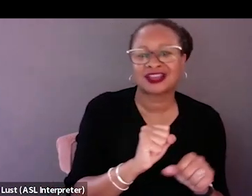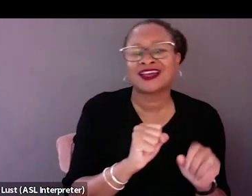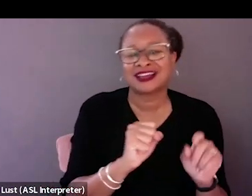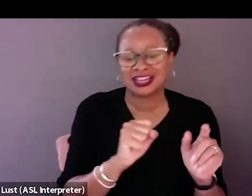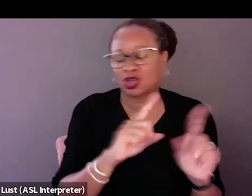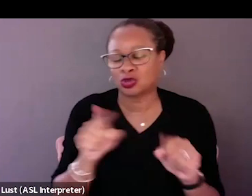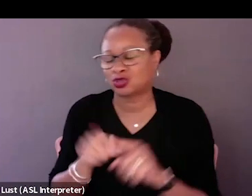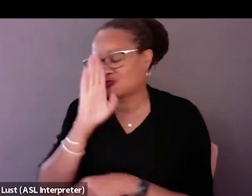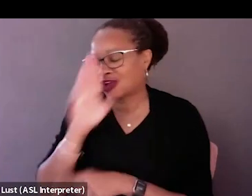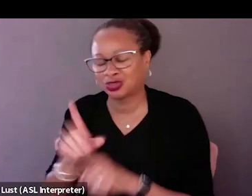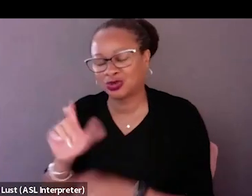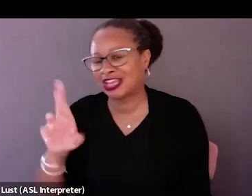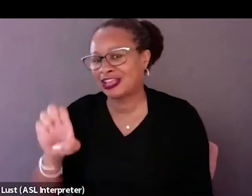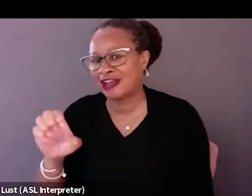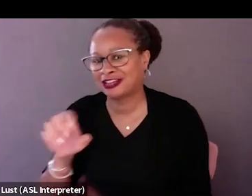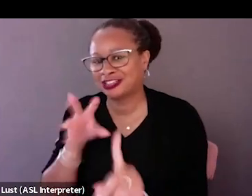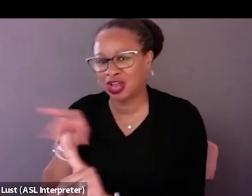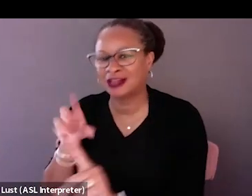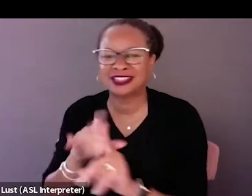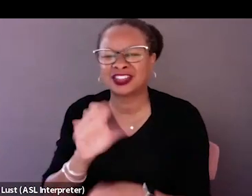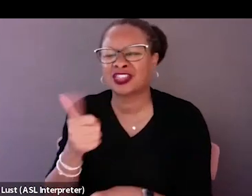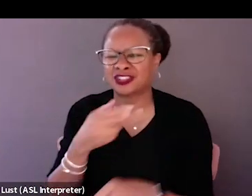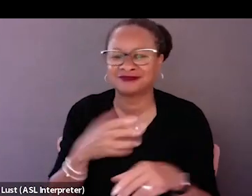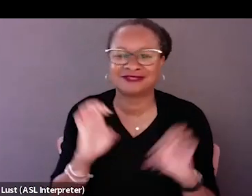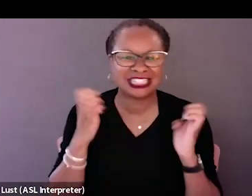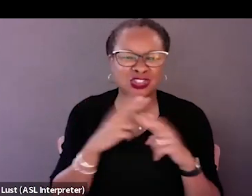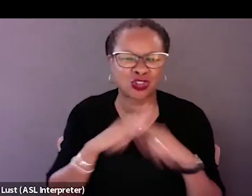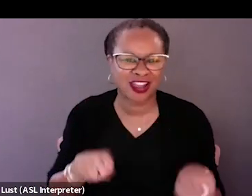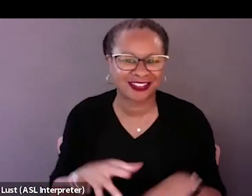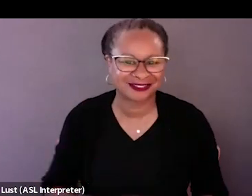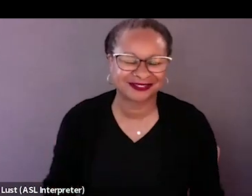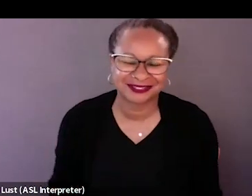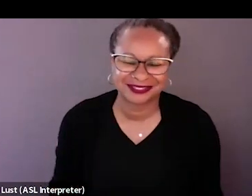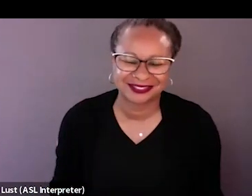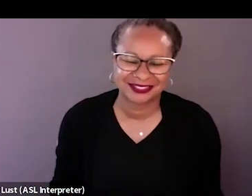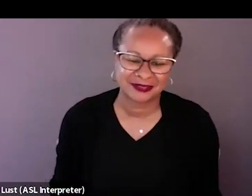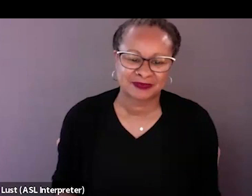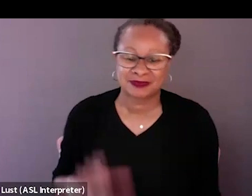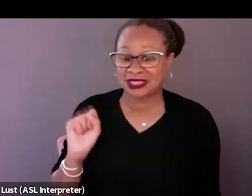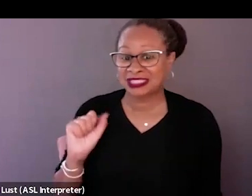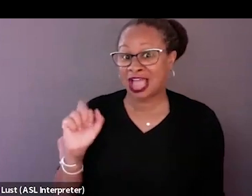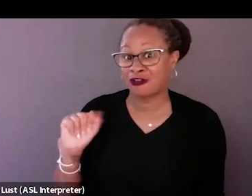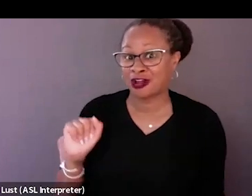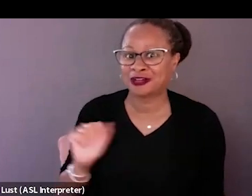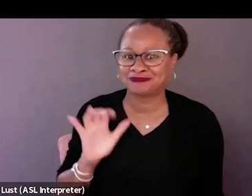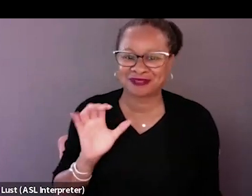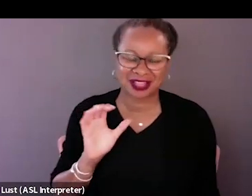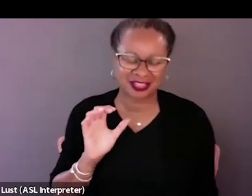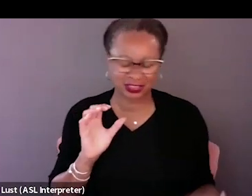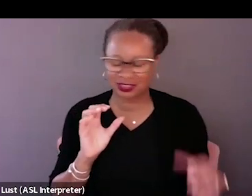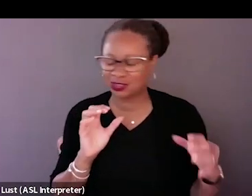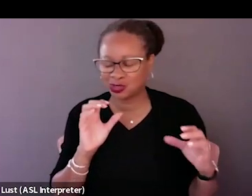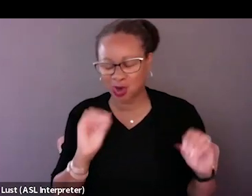like Easter egg. Yeah. That's it's no surprise to me that there's like that depth of research and that